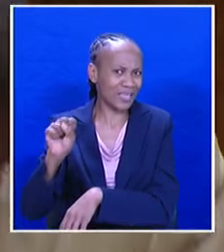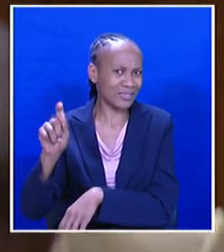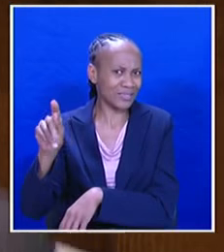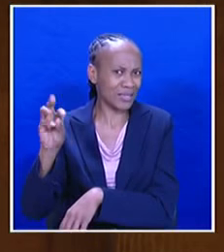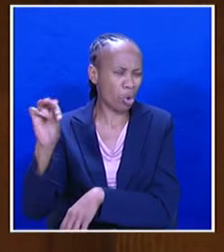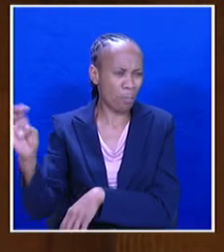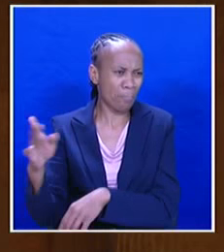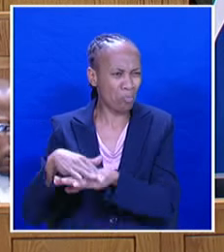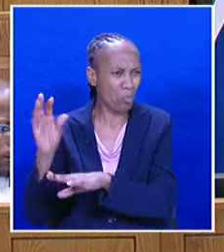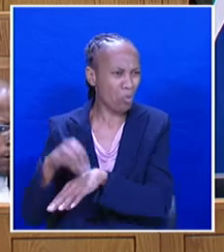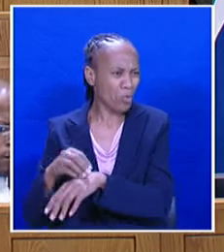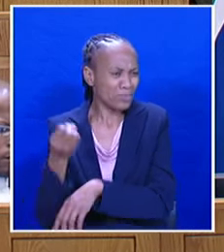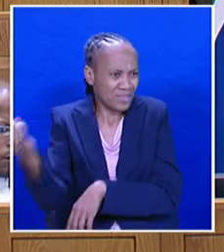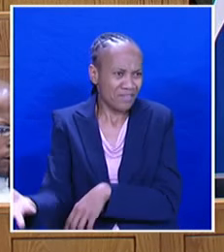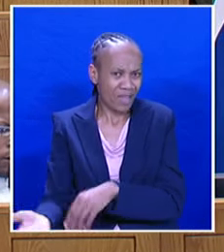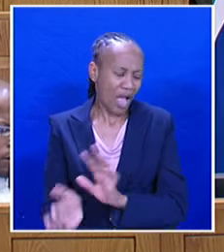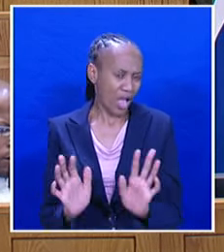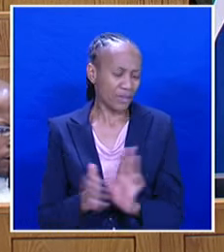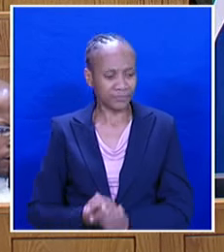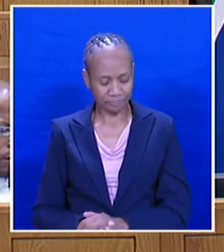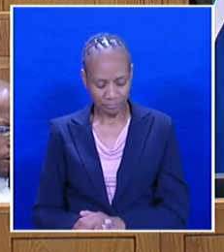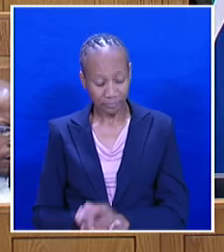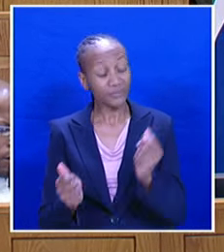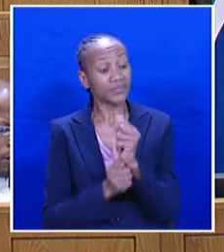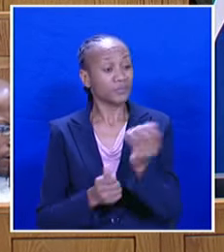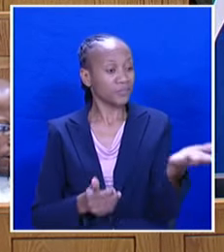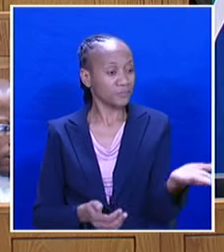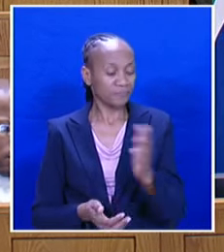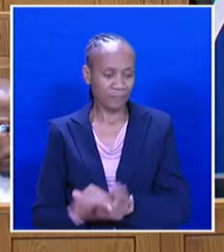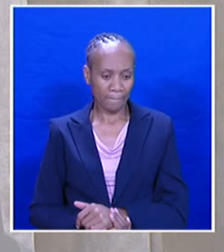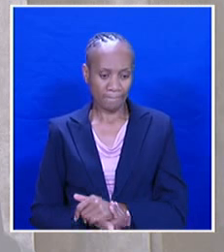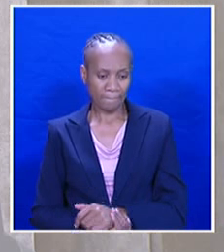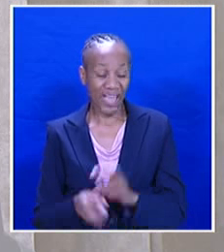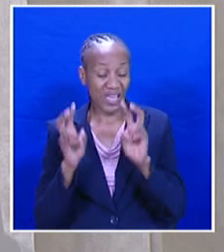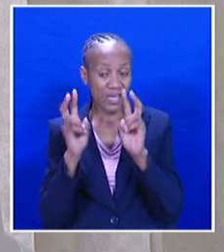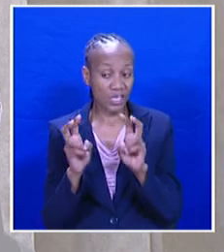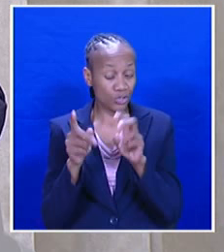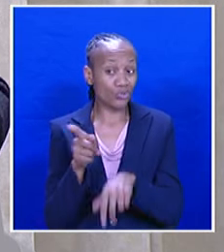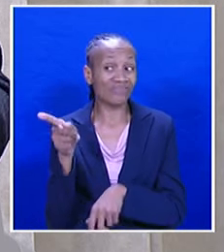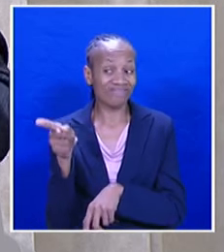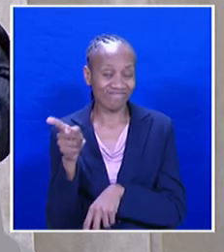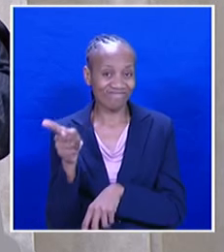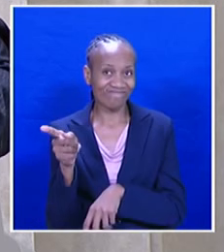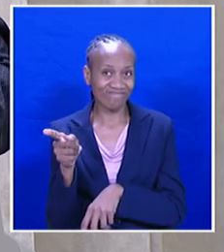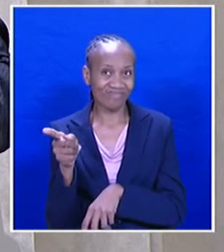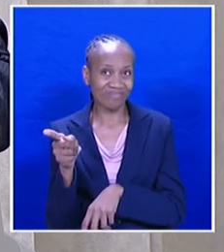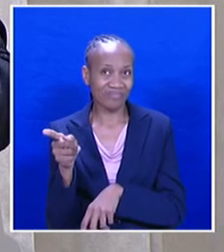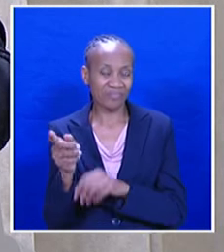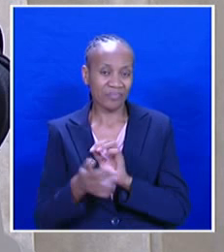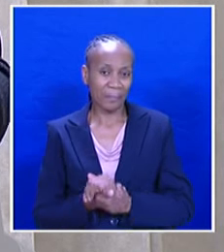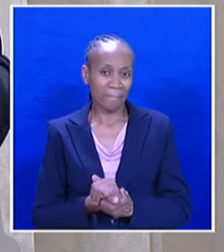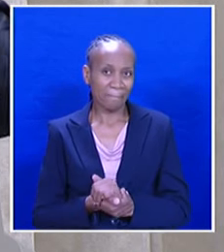President. This is one of the issues that has led the minister to request